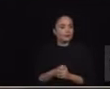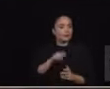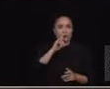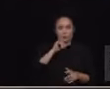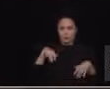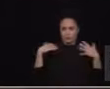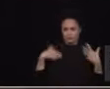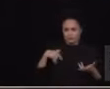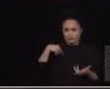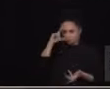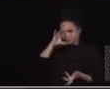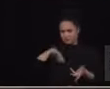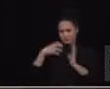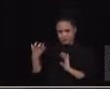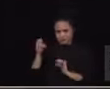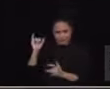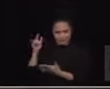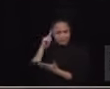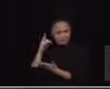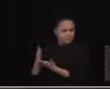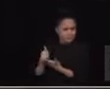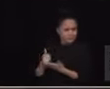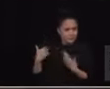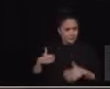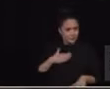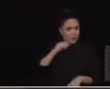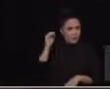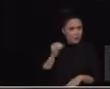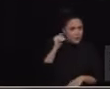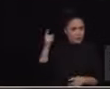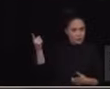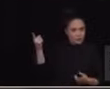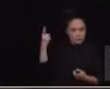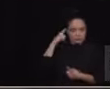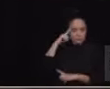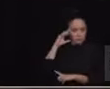gone rogue. The guy's lost his mind, in my opinion. And